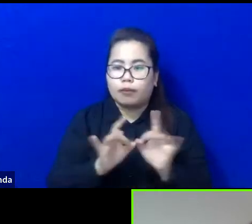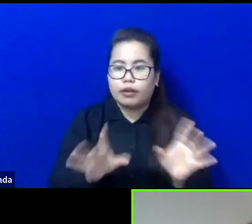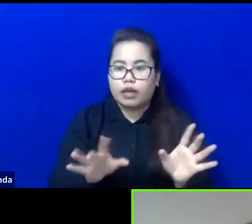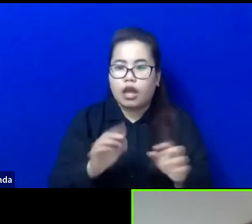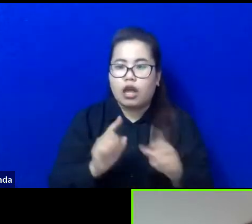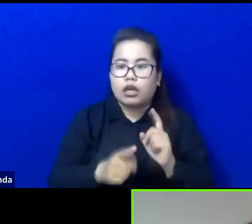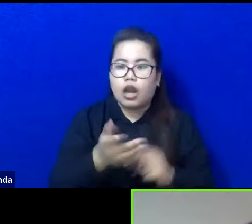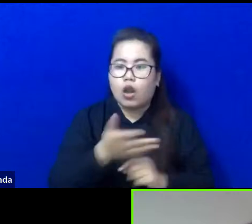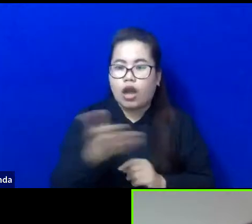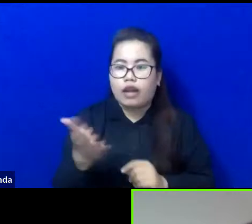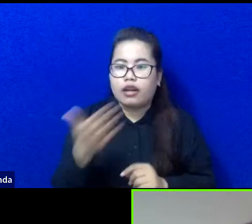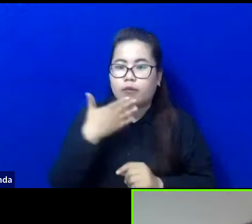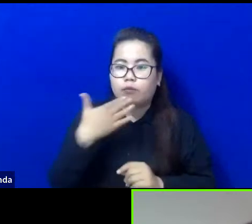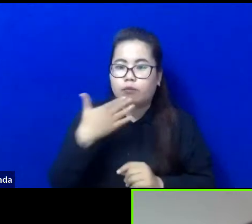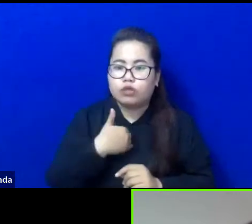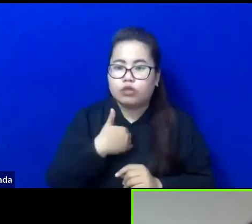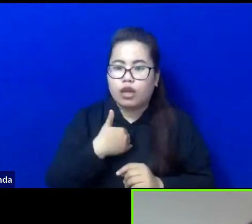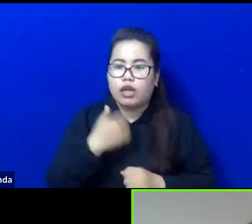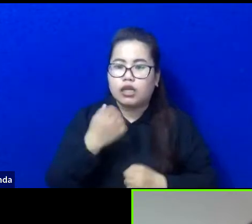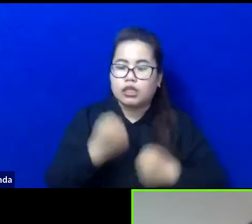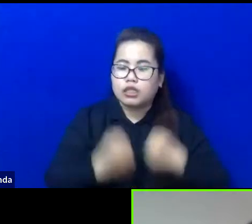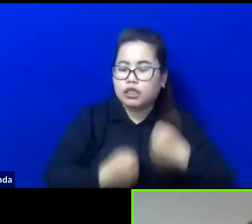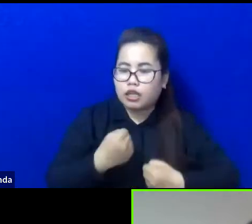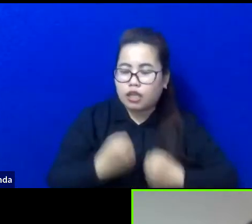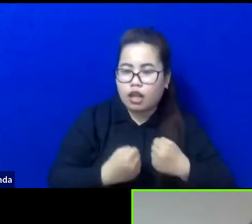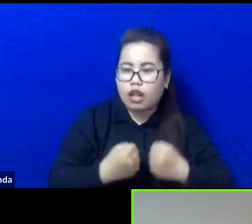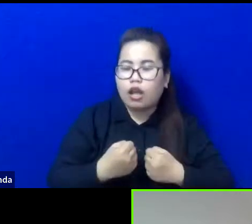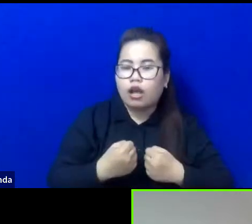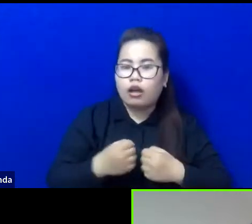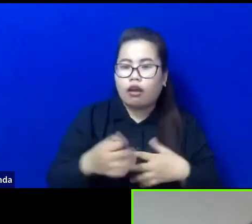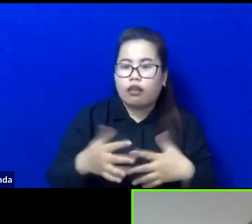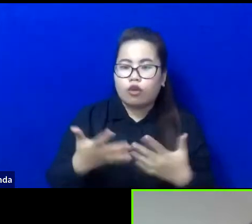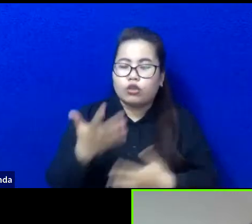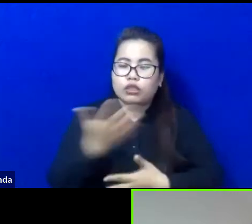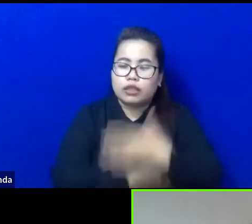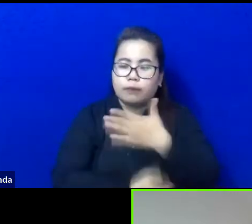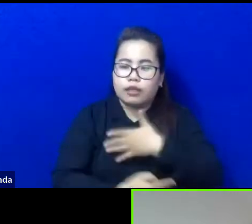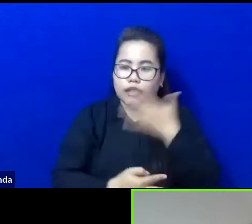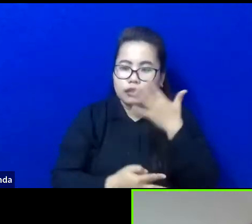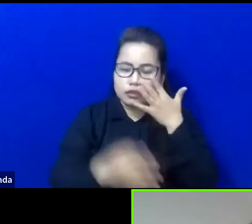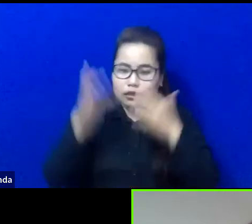in may differ, but that's sort of for across the board.